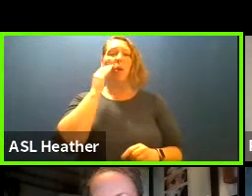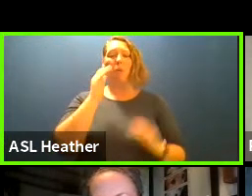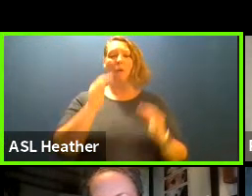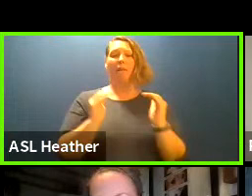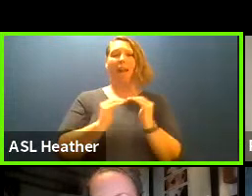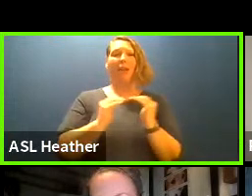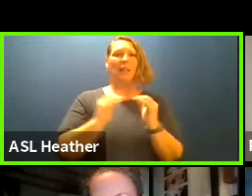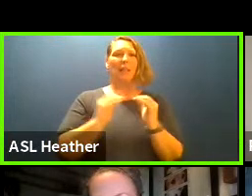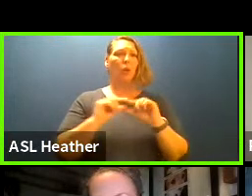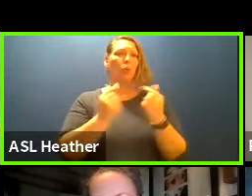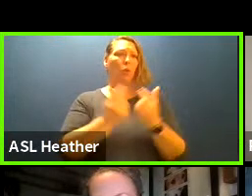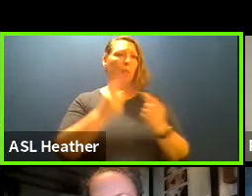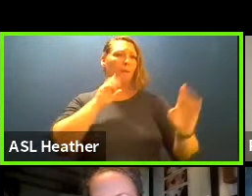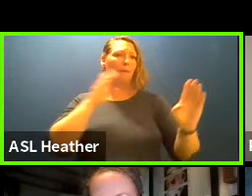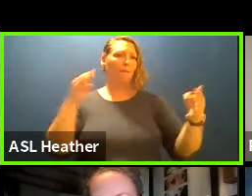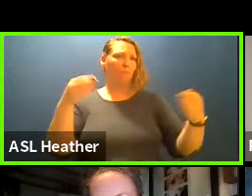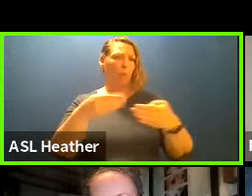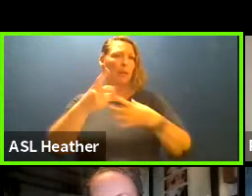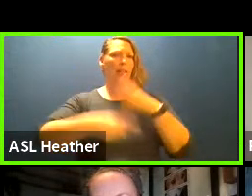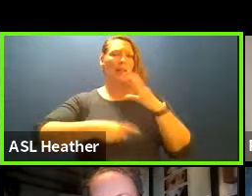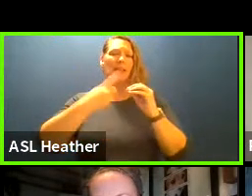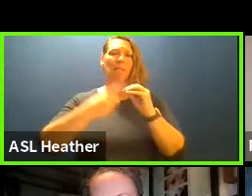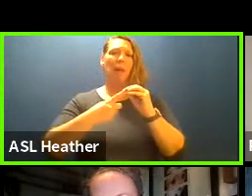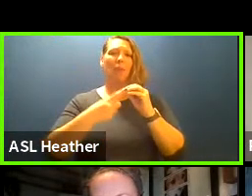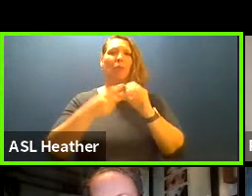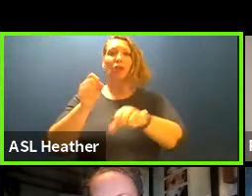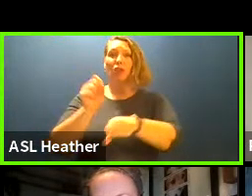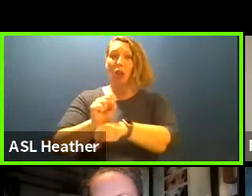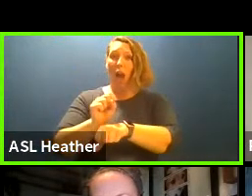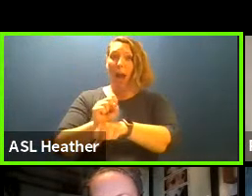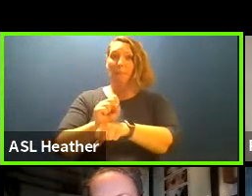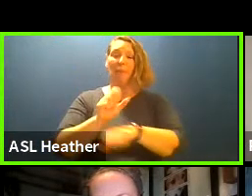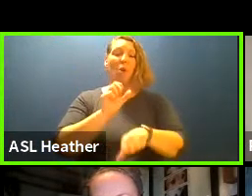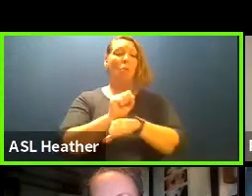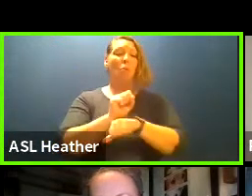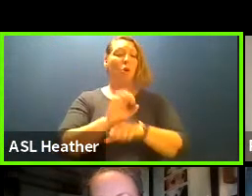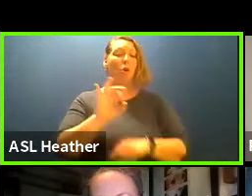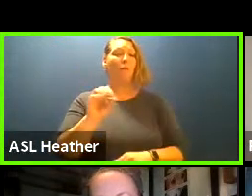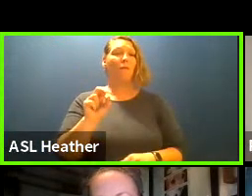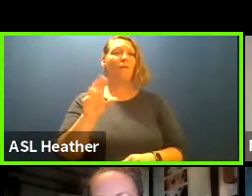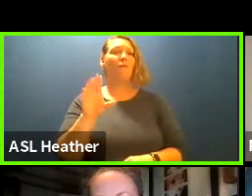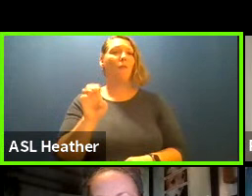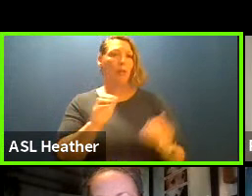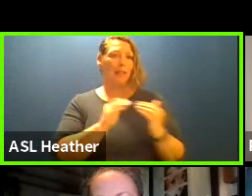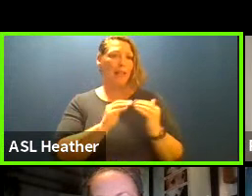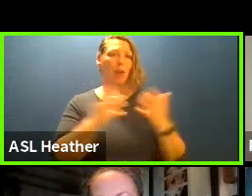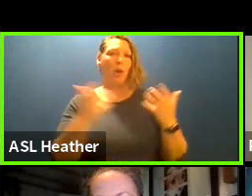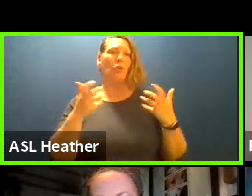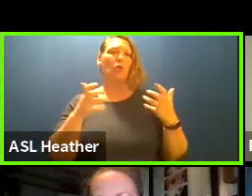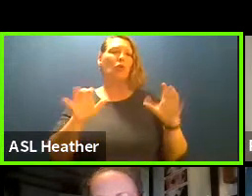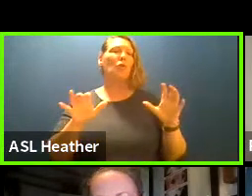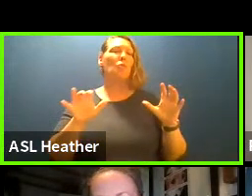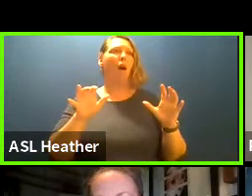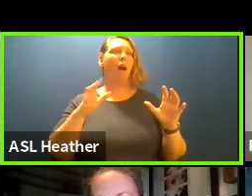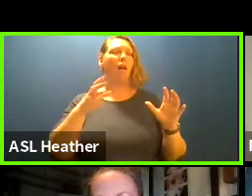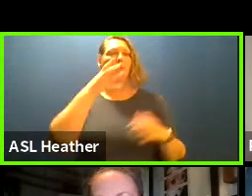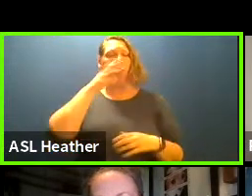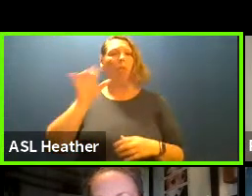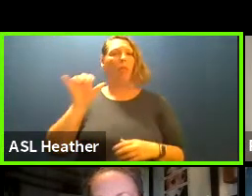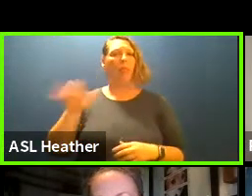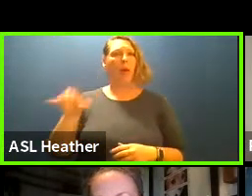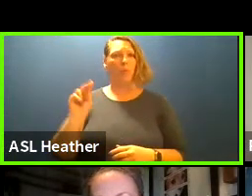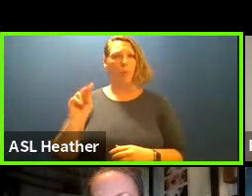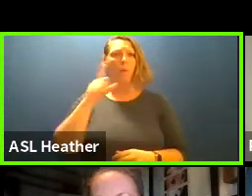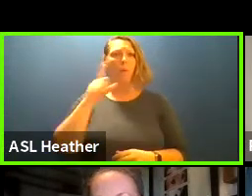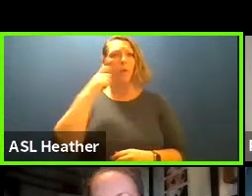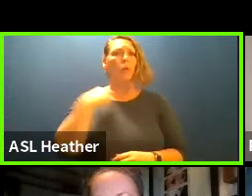focused also a lot early on about jobs and workforce equity. And I don't want to lose too much sight of that, because we can